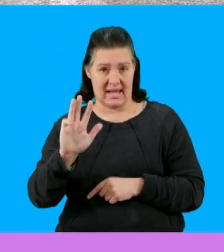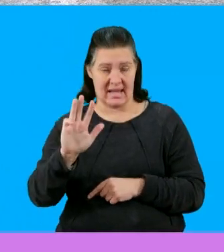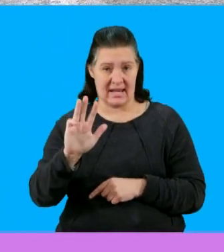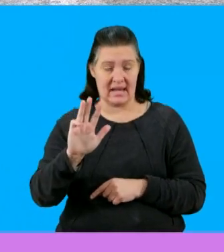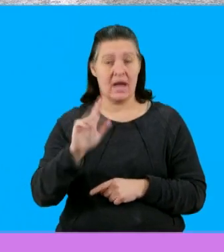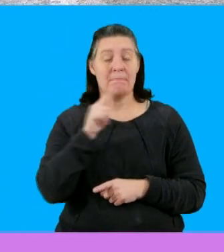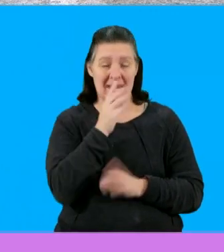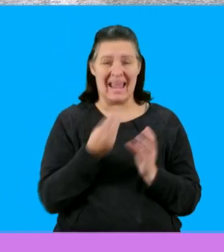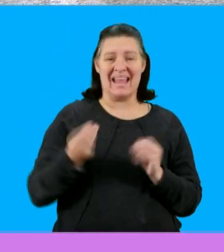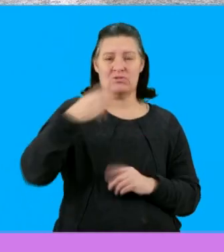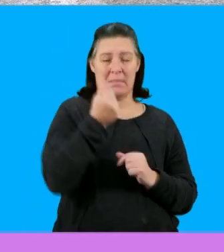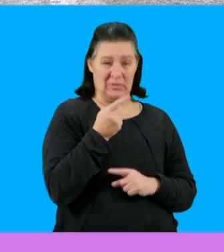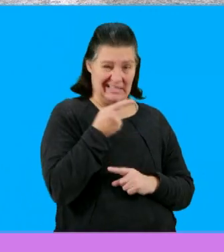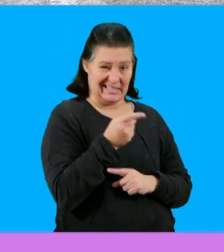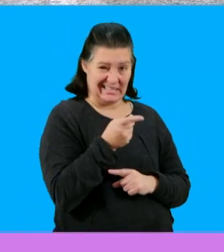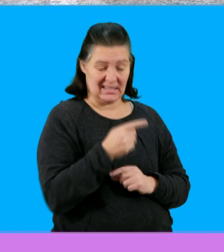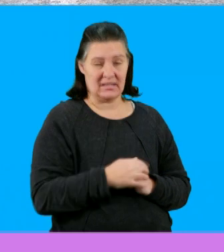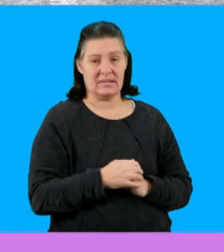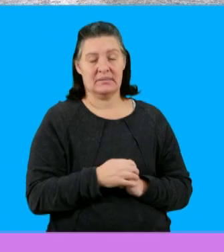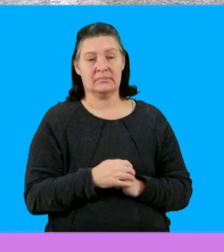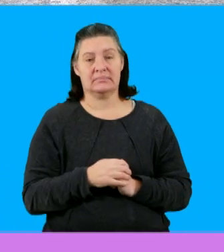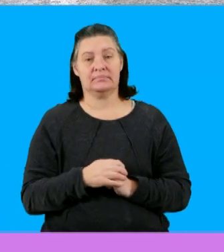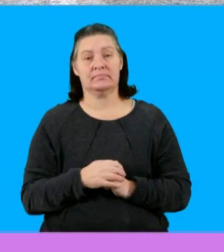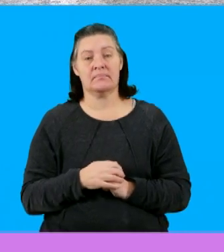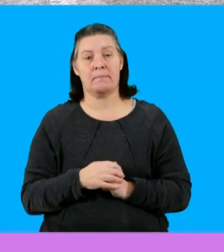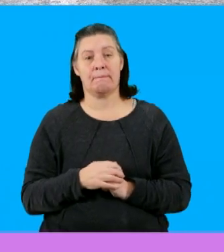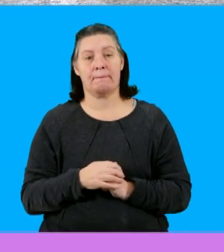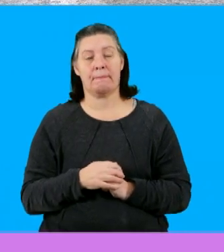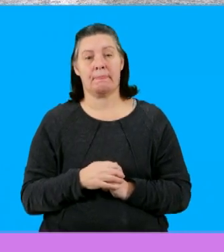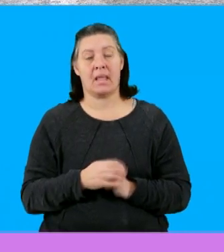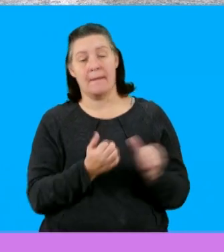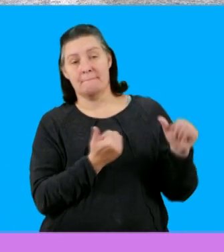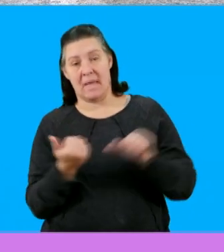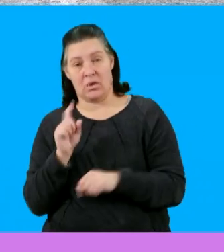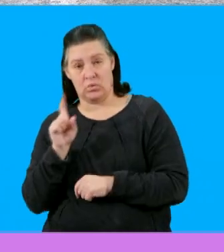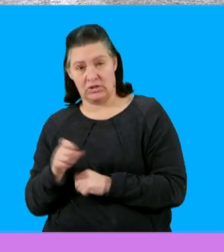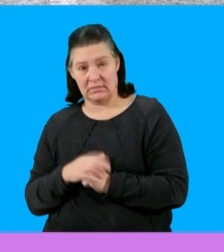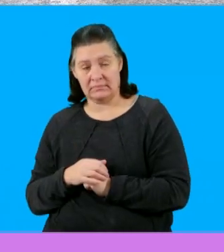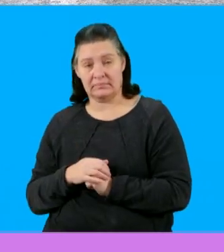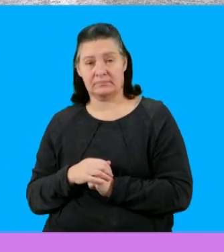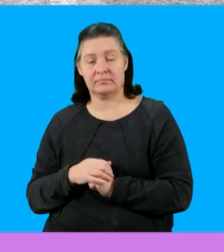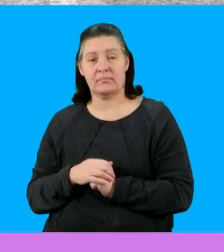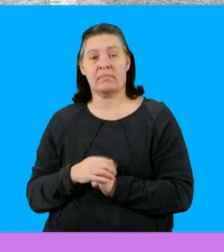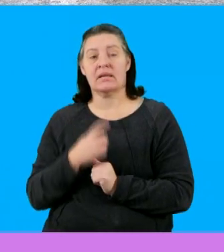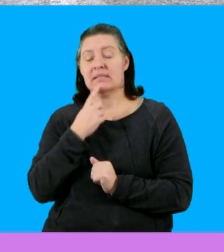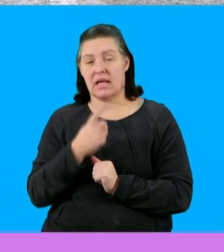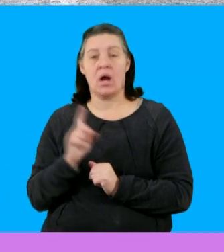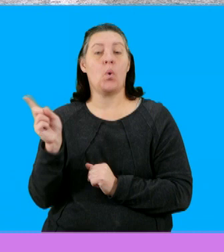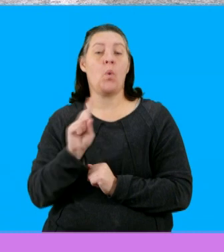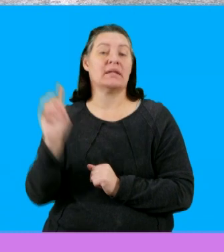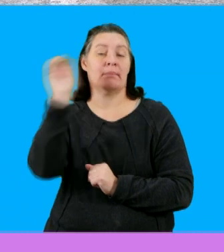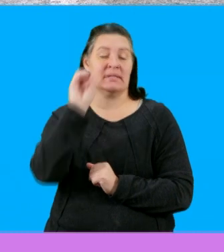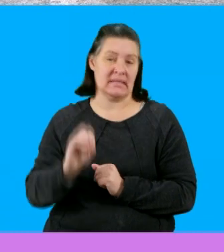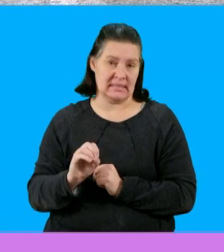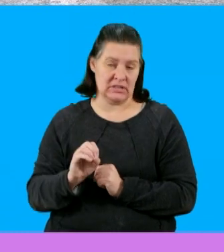1,539. Okay, so that's the interest amount, 1,539. So I'm going back to my question. It says,